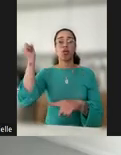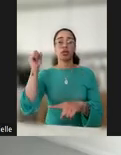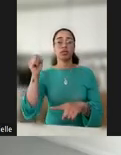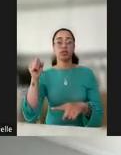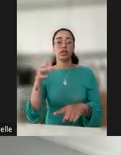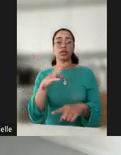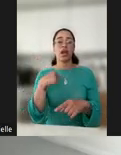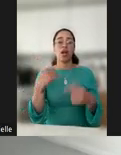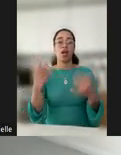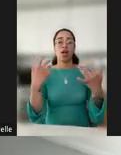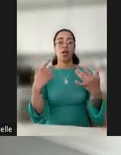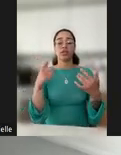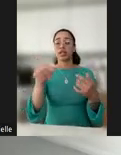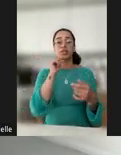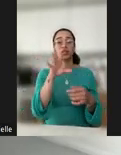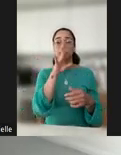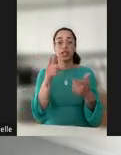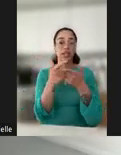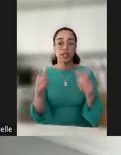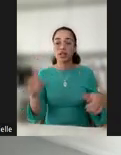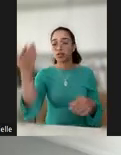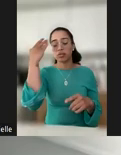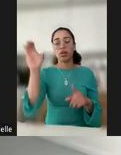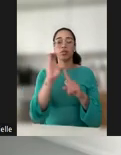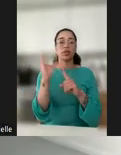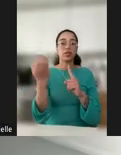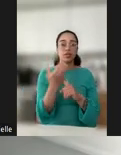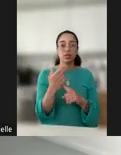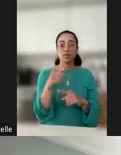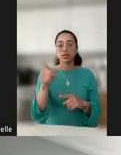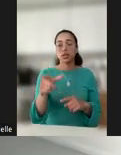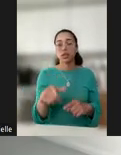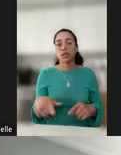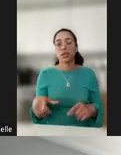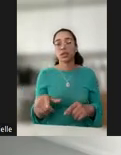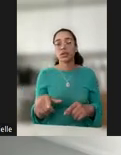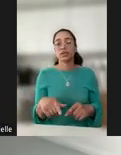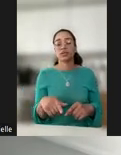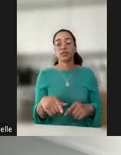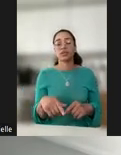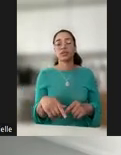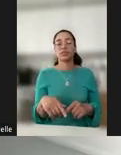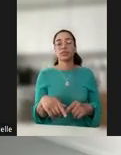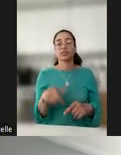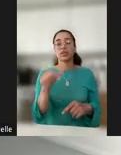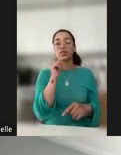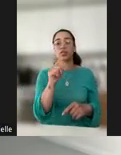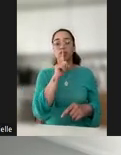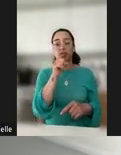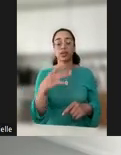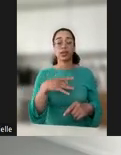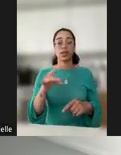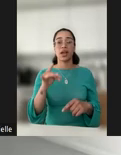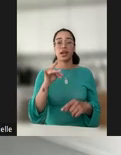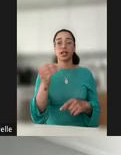speak the language, they don't know the culture, and they don't, I might say that they don't really like the food